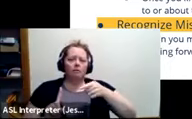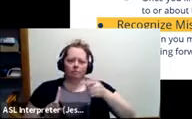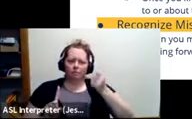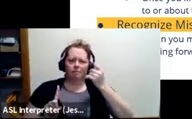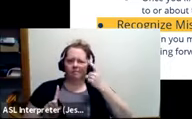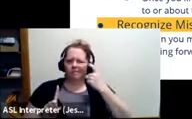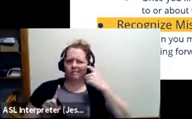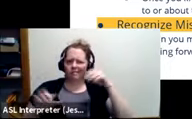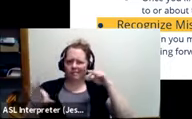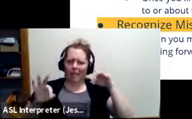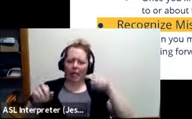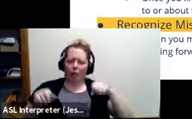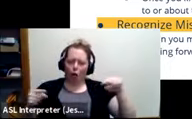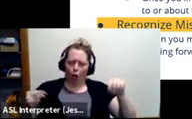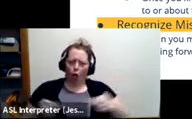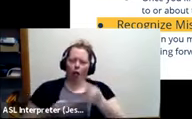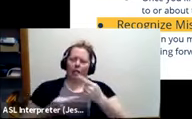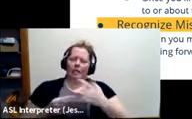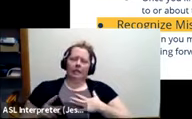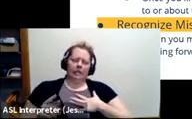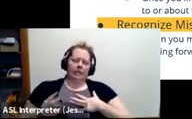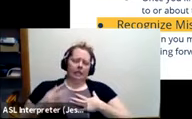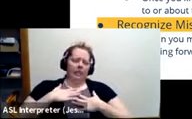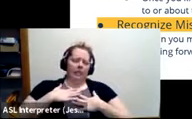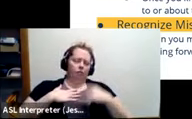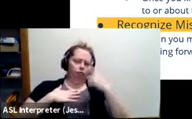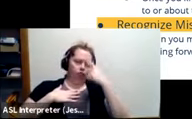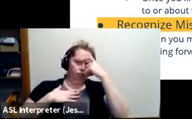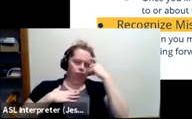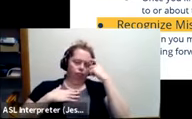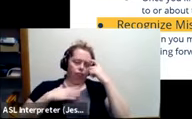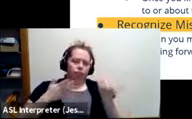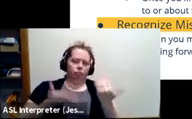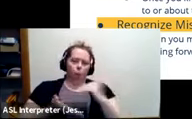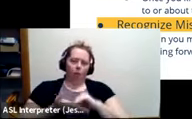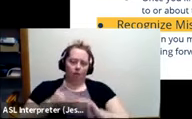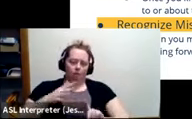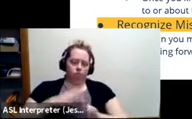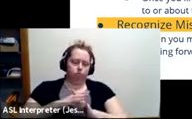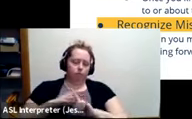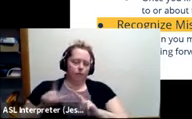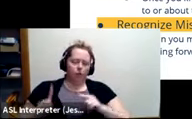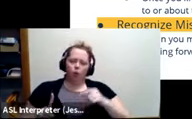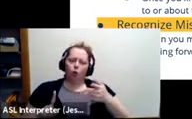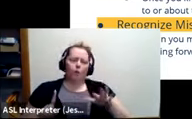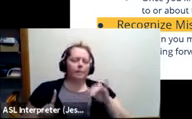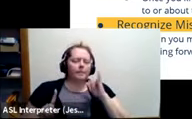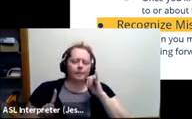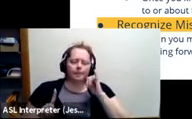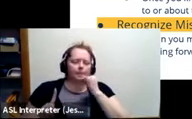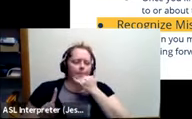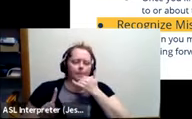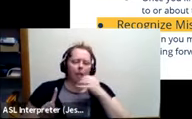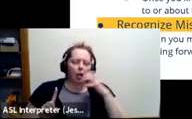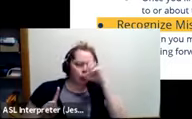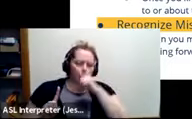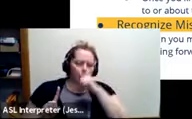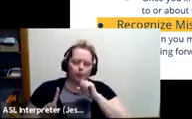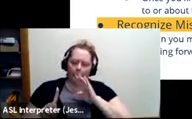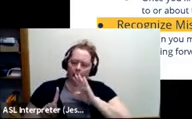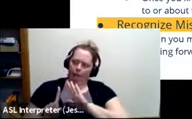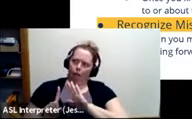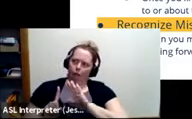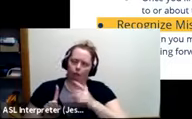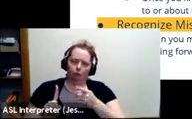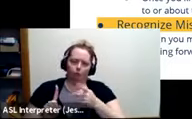to re-experiencing trauma. So you never want to assume somebody's pronoun. Always ask when you are meeting